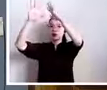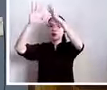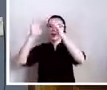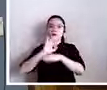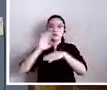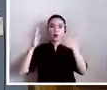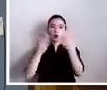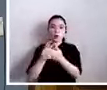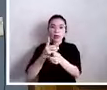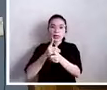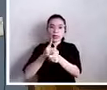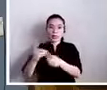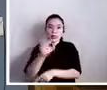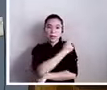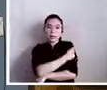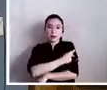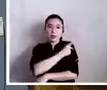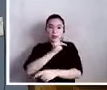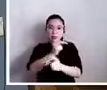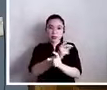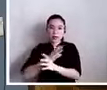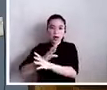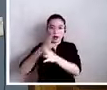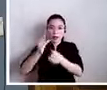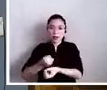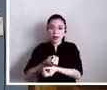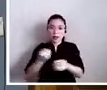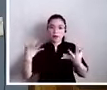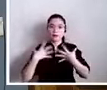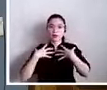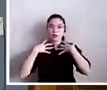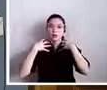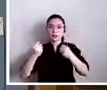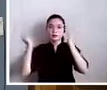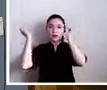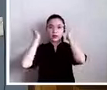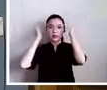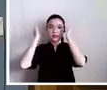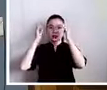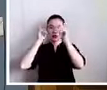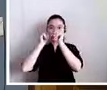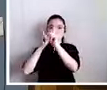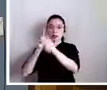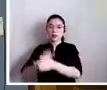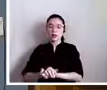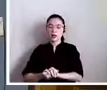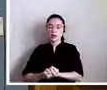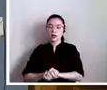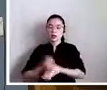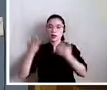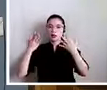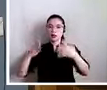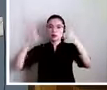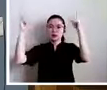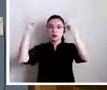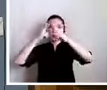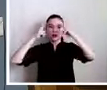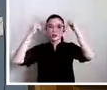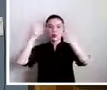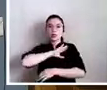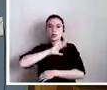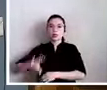care, give them strength for their service. Let us pray to the Lord. Let us be victorious in Christ, O